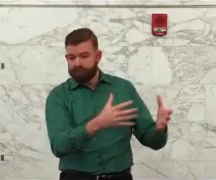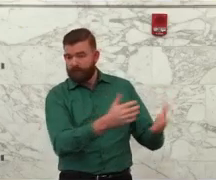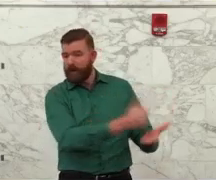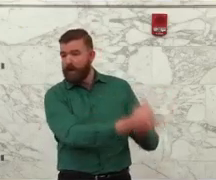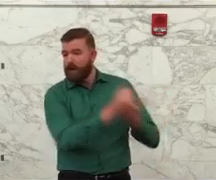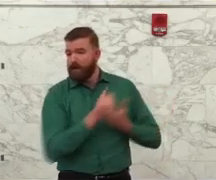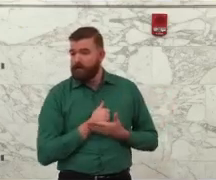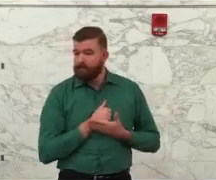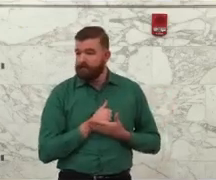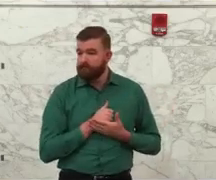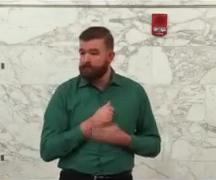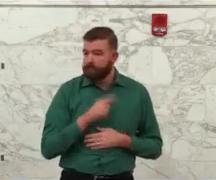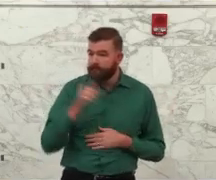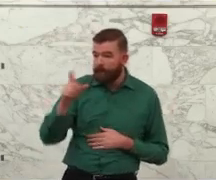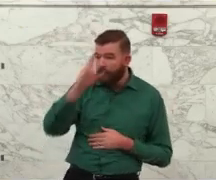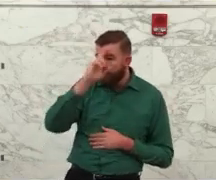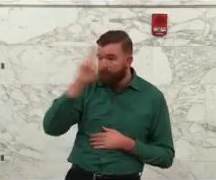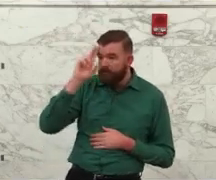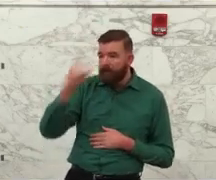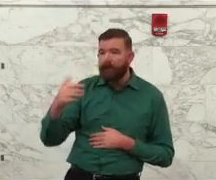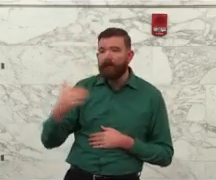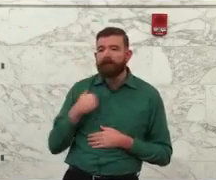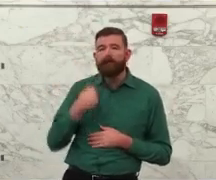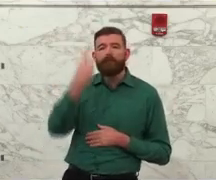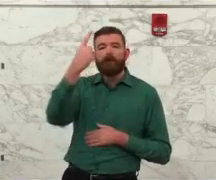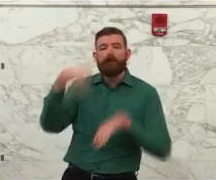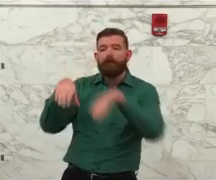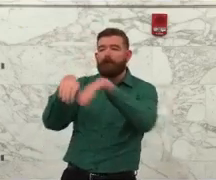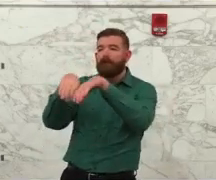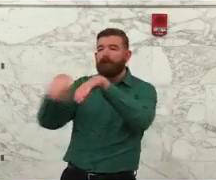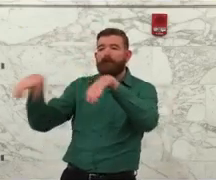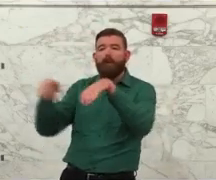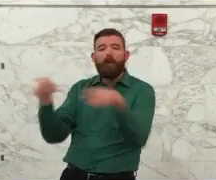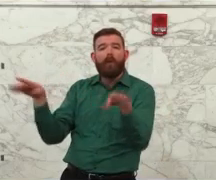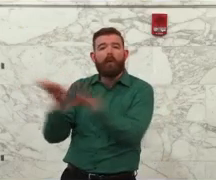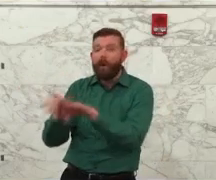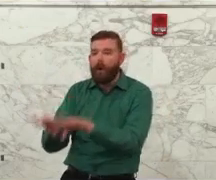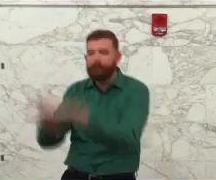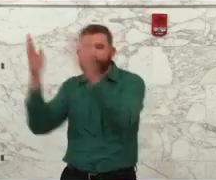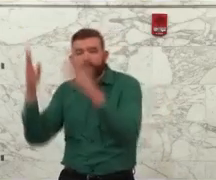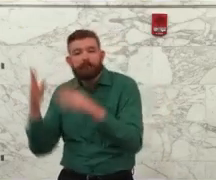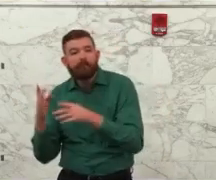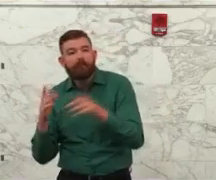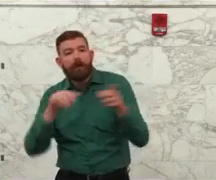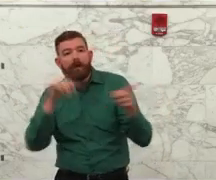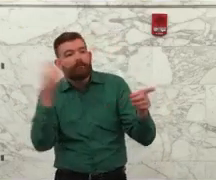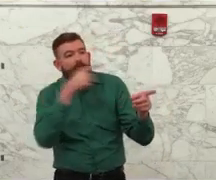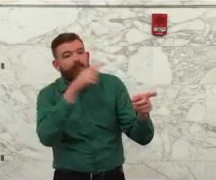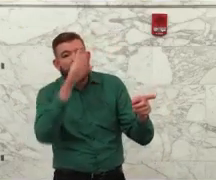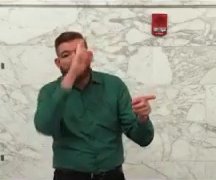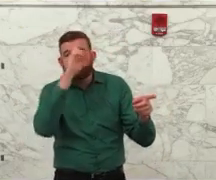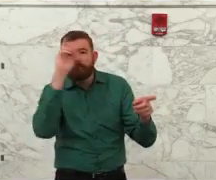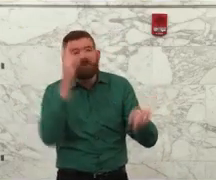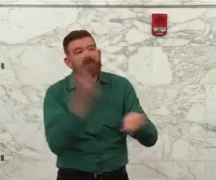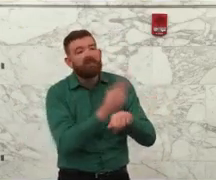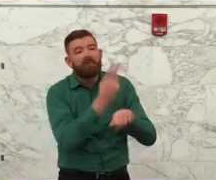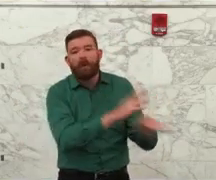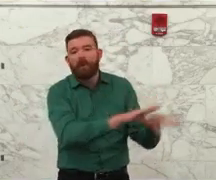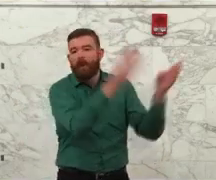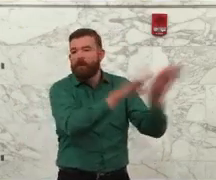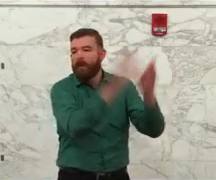at repurposing other facilities. This morning, we received notification of 442